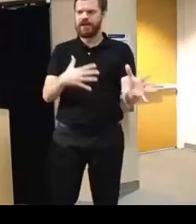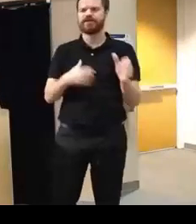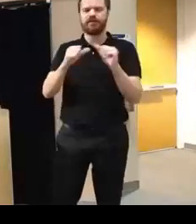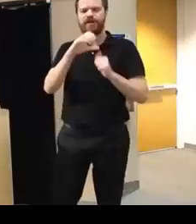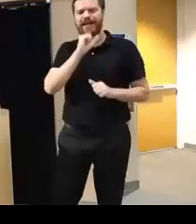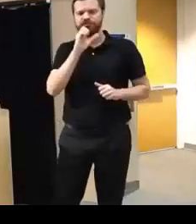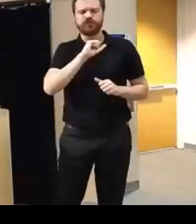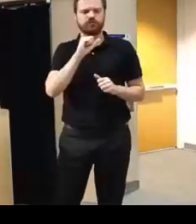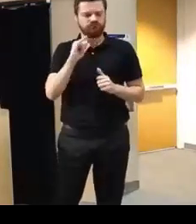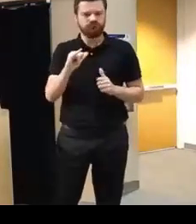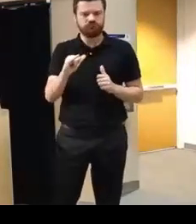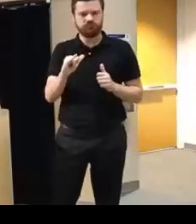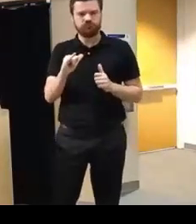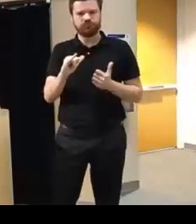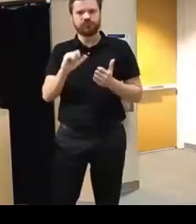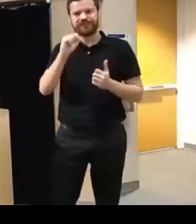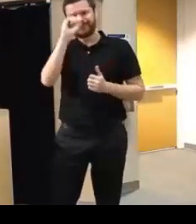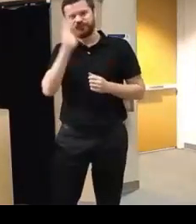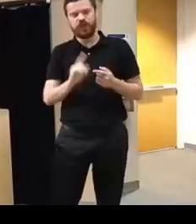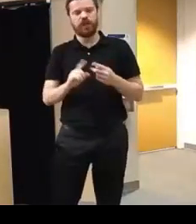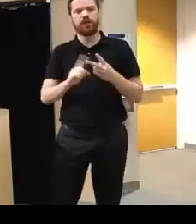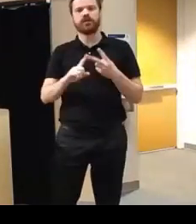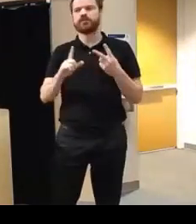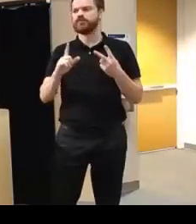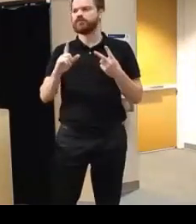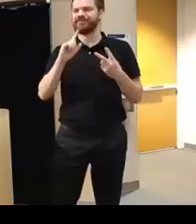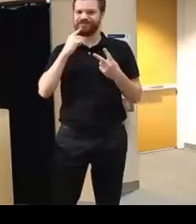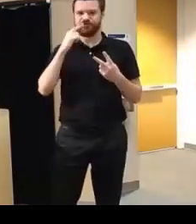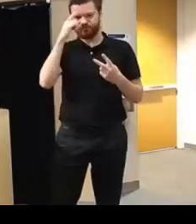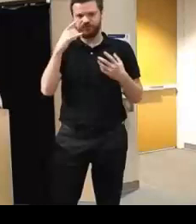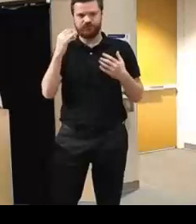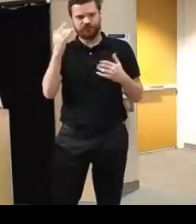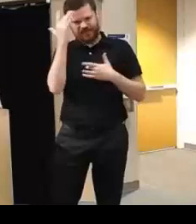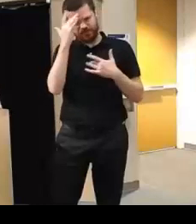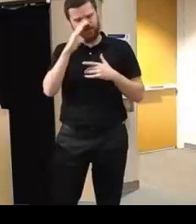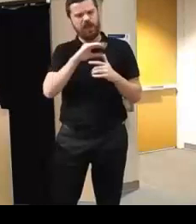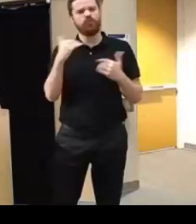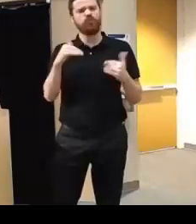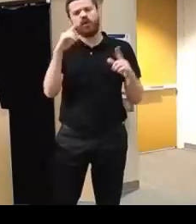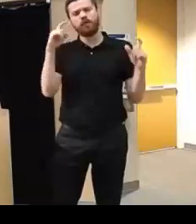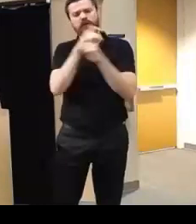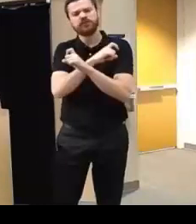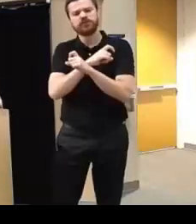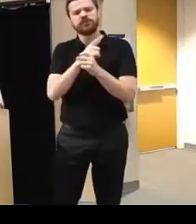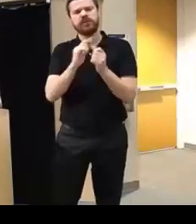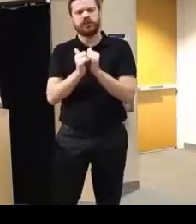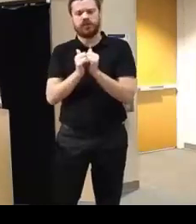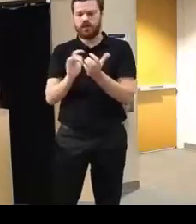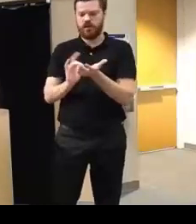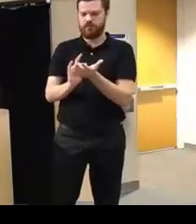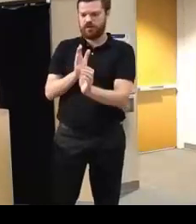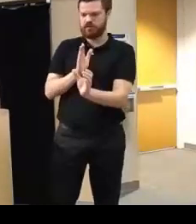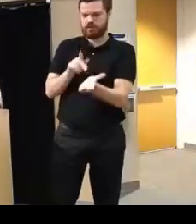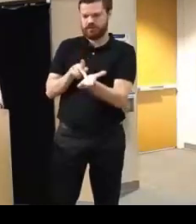aging aspect of schizophrenia, severe mental illness, and really, again, this complexity and how med psych units